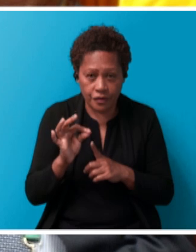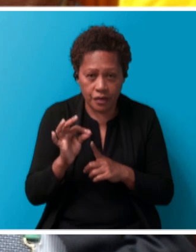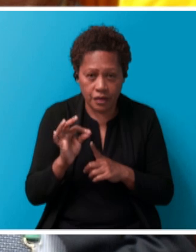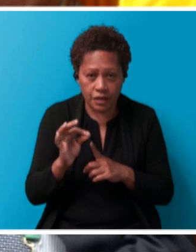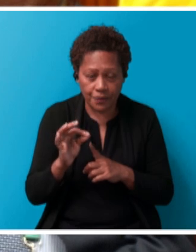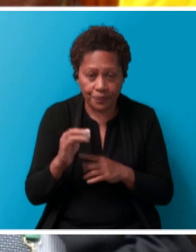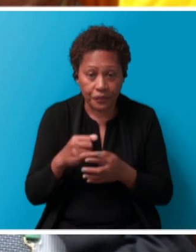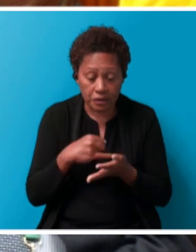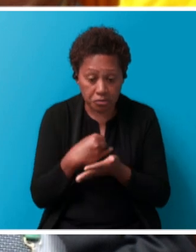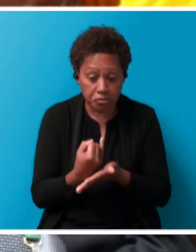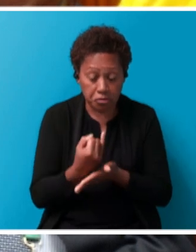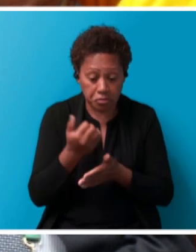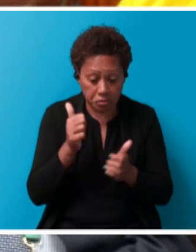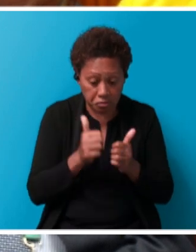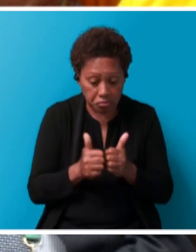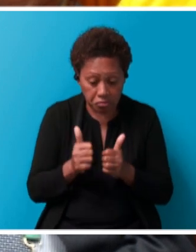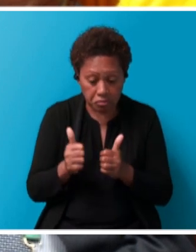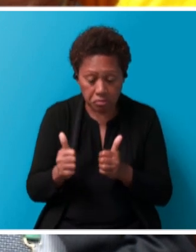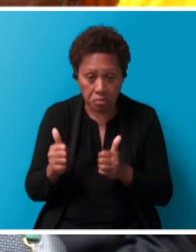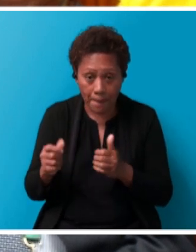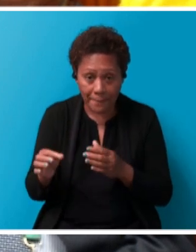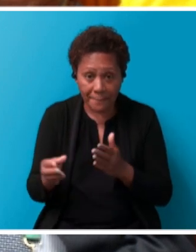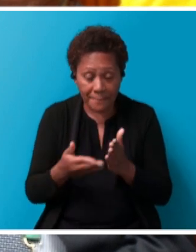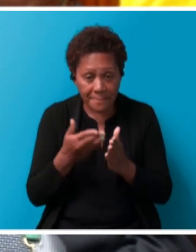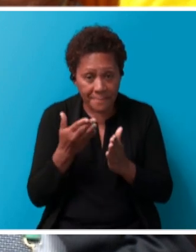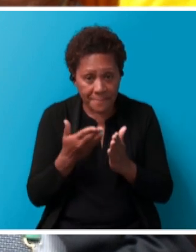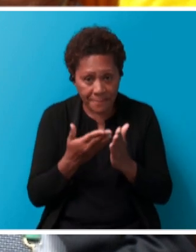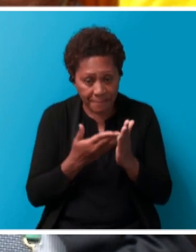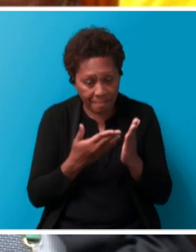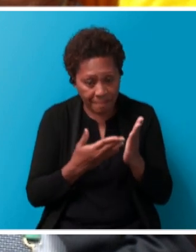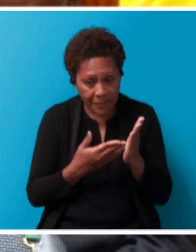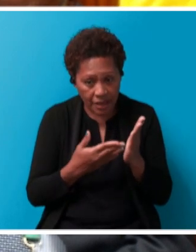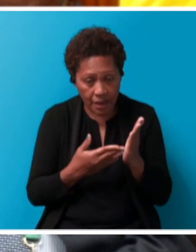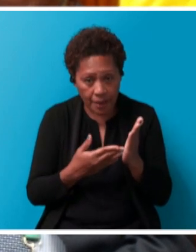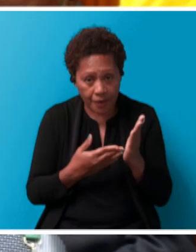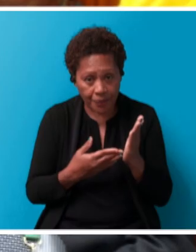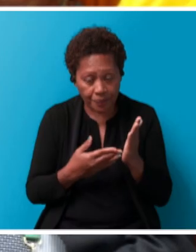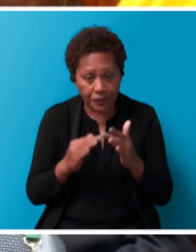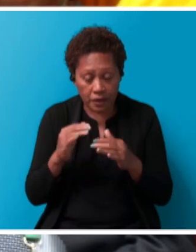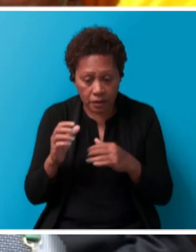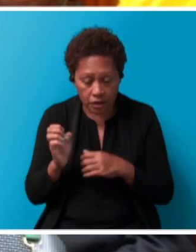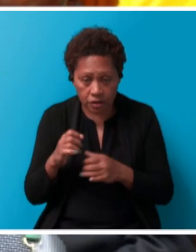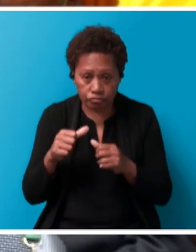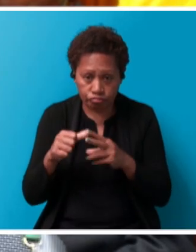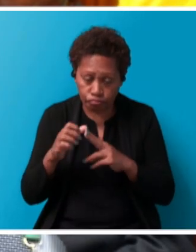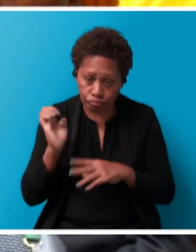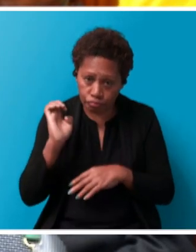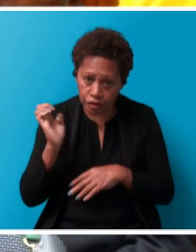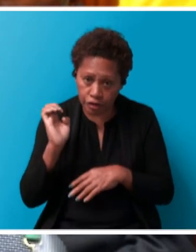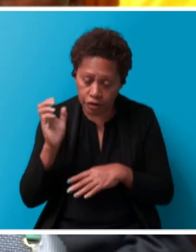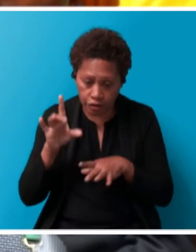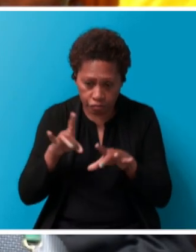institutional arrangements, build capacity, and ensure robust emergency response planning